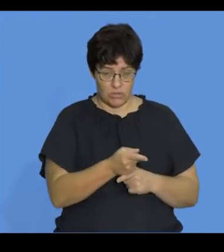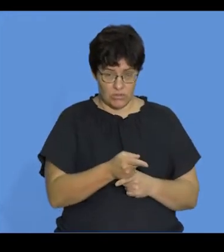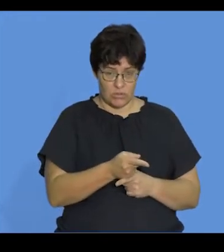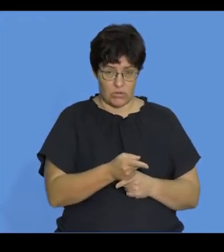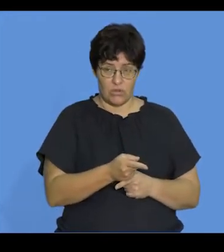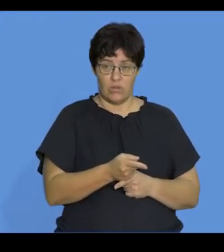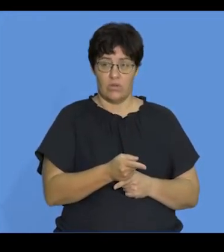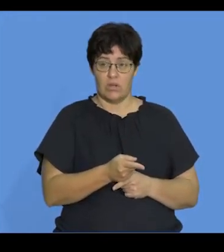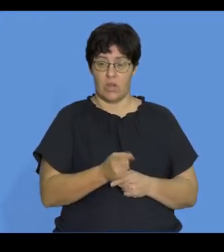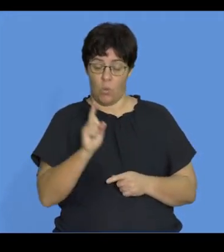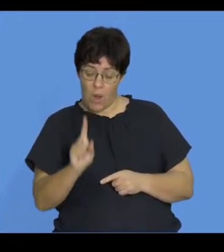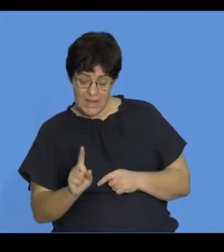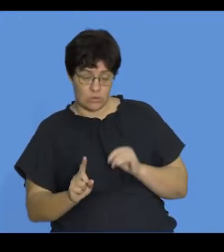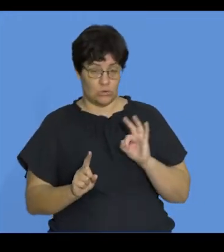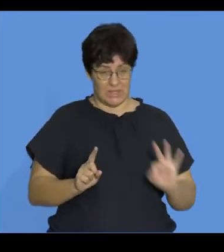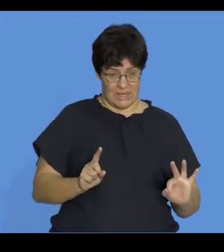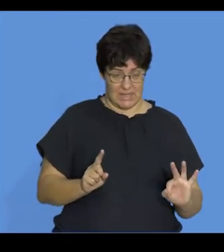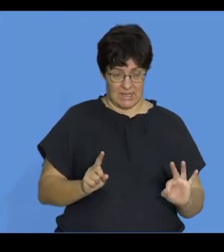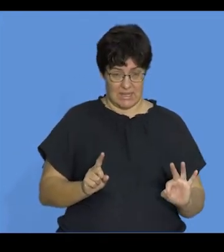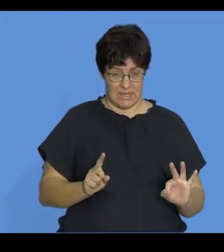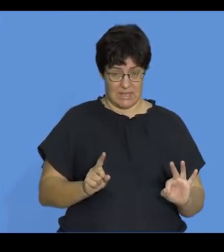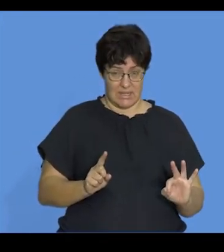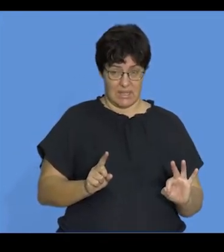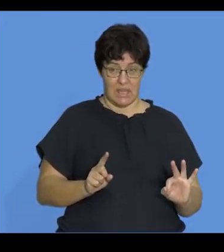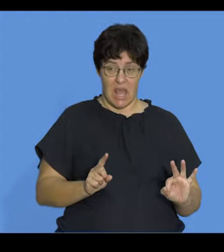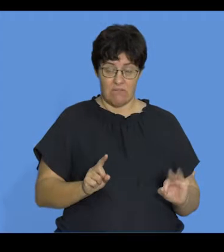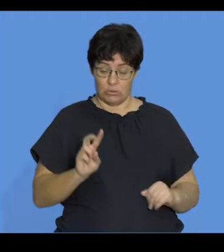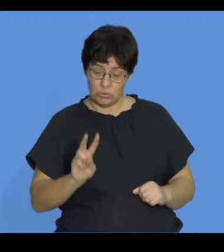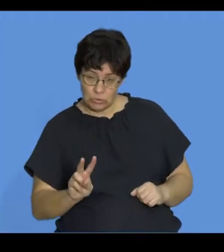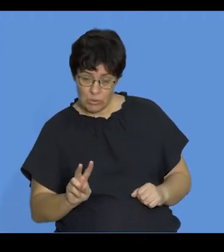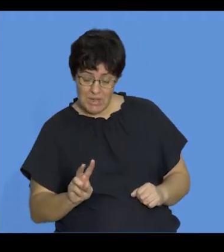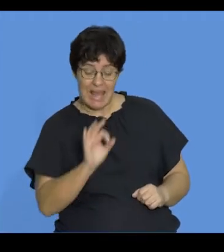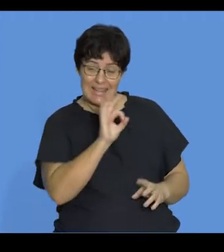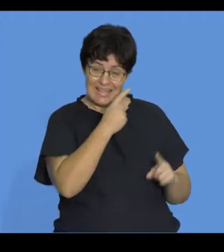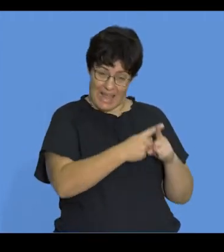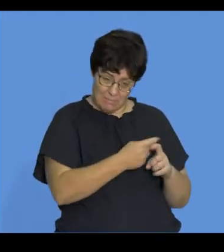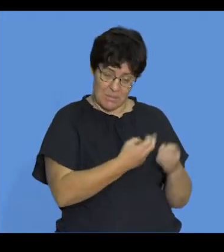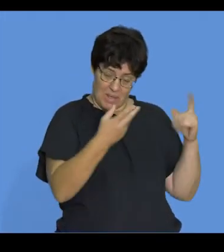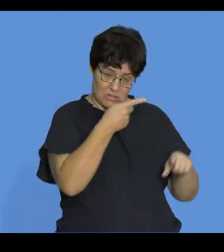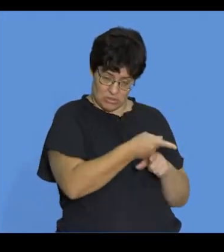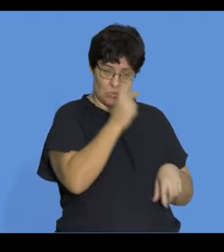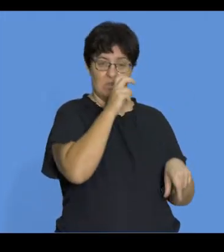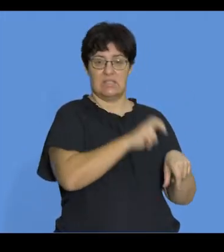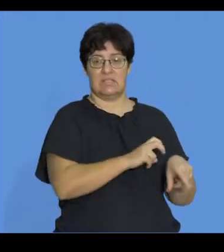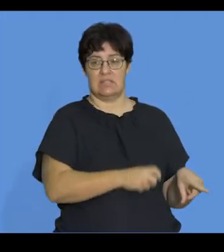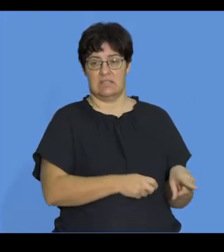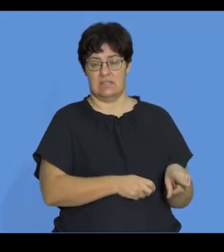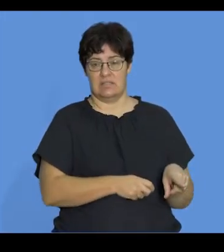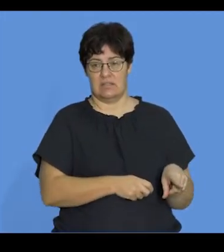nitrogen to hydrogen is 1:3, so if we reacted 2, we need 3 times as much of hydrogen